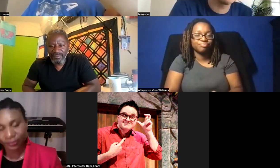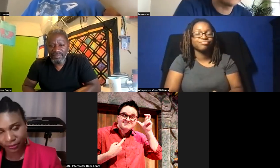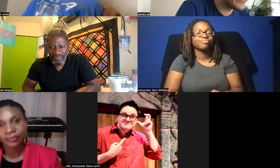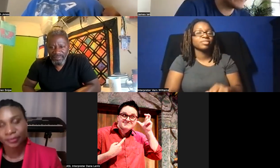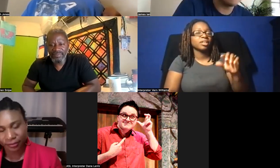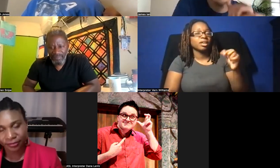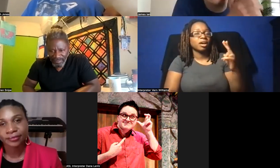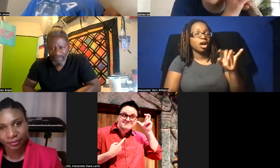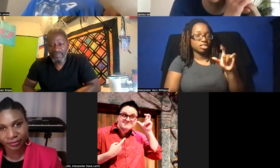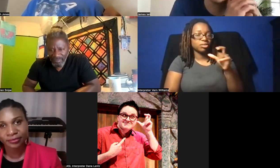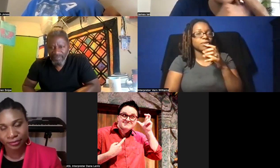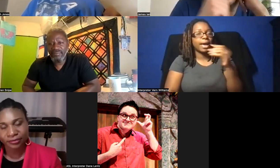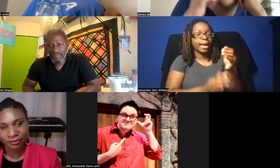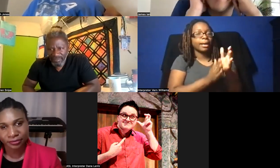know,